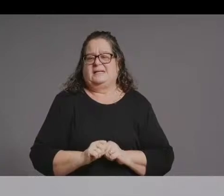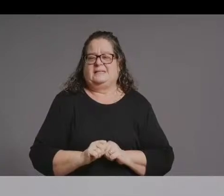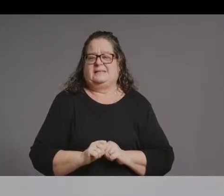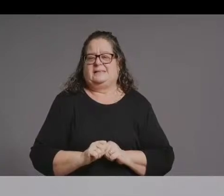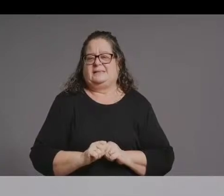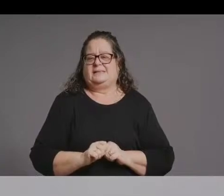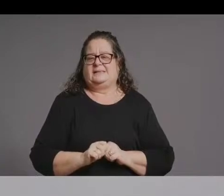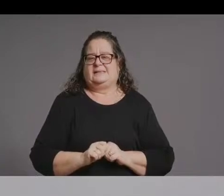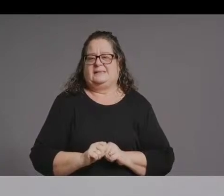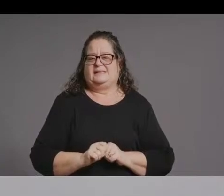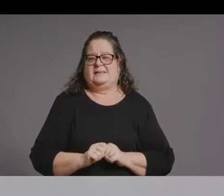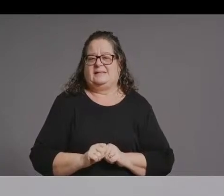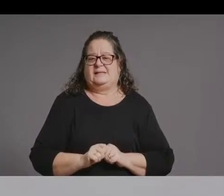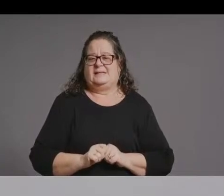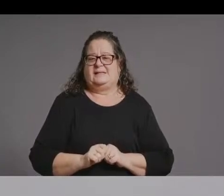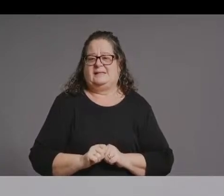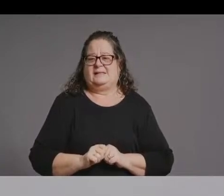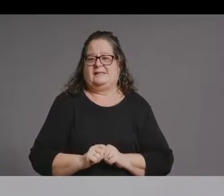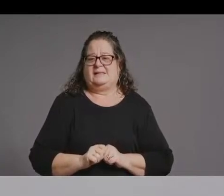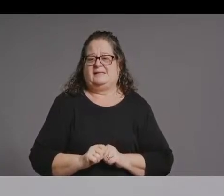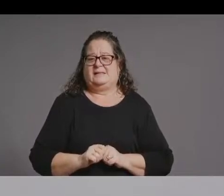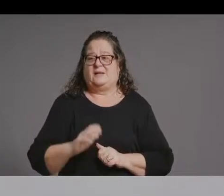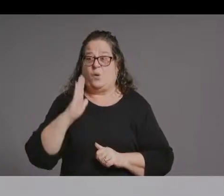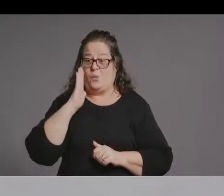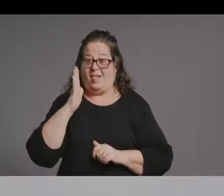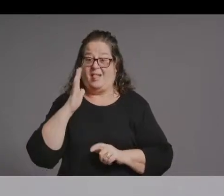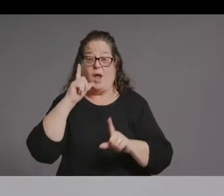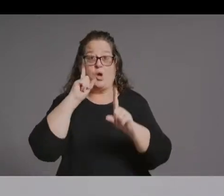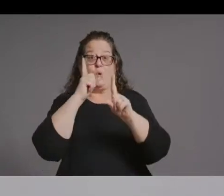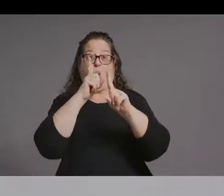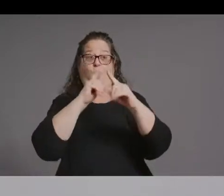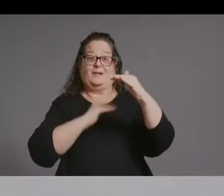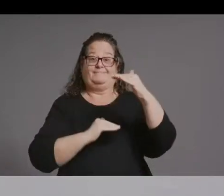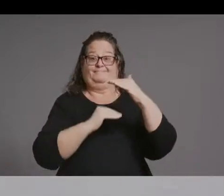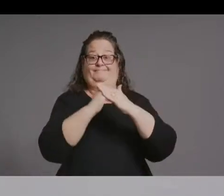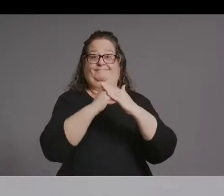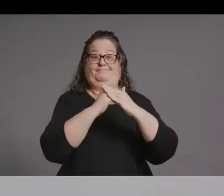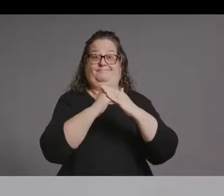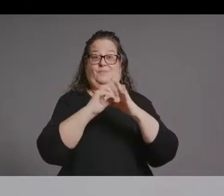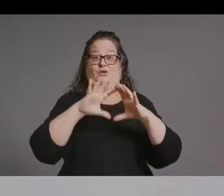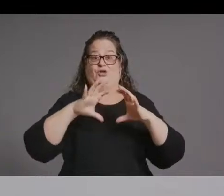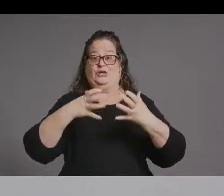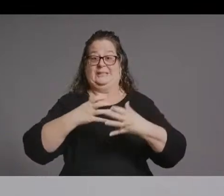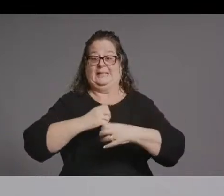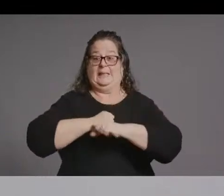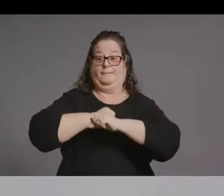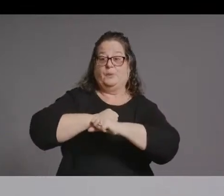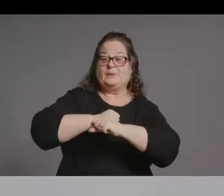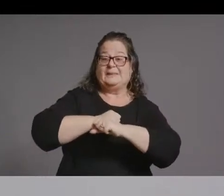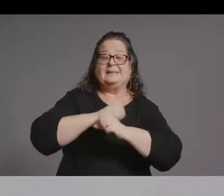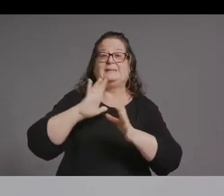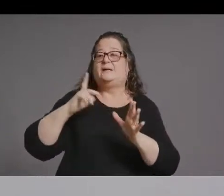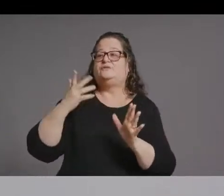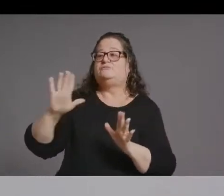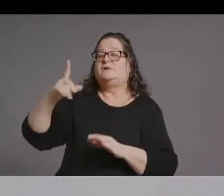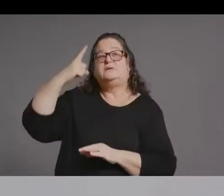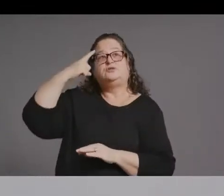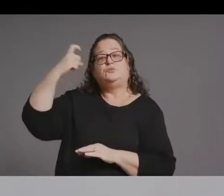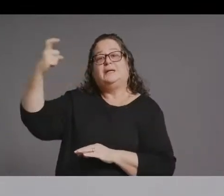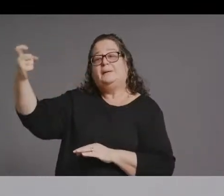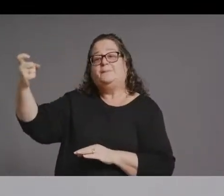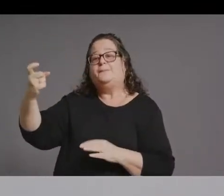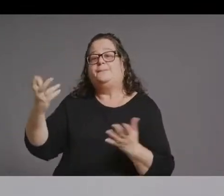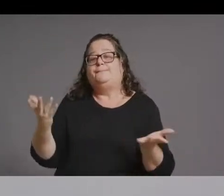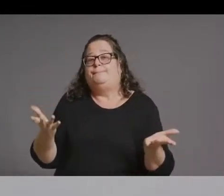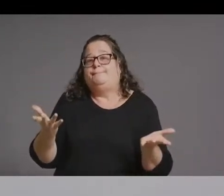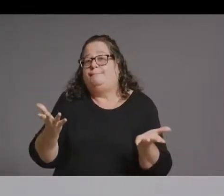Are we ever going to get to herd immunity, or is this just sort of a pipe dream here? We're going to continue to working towards that. Keep in mind that